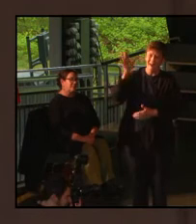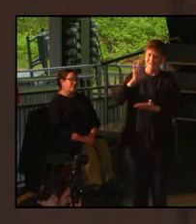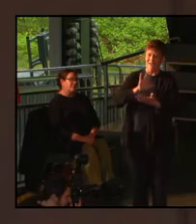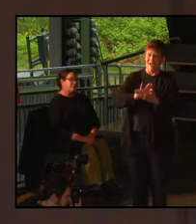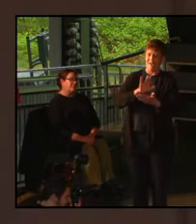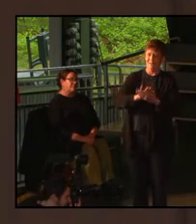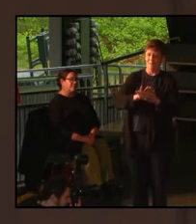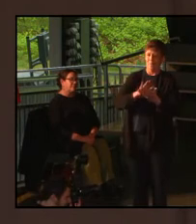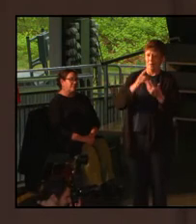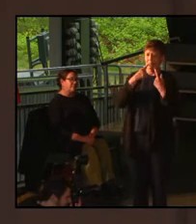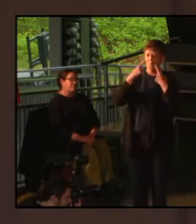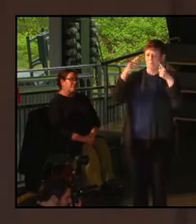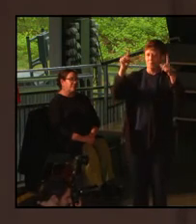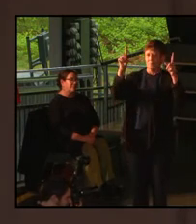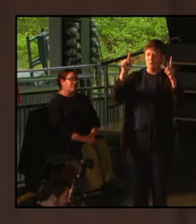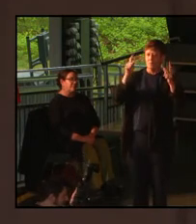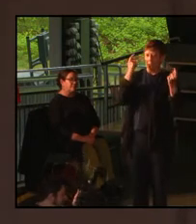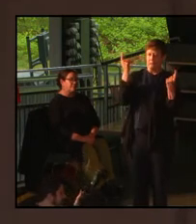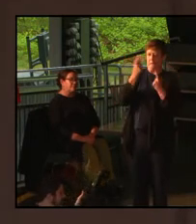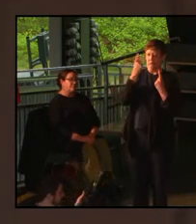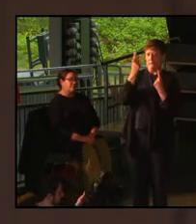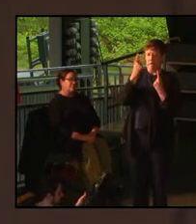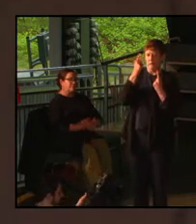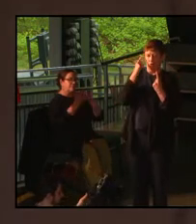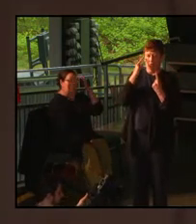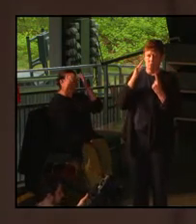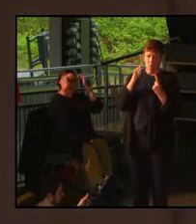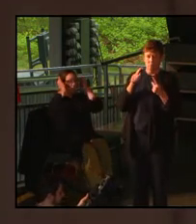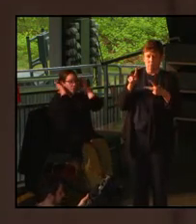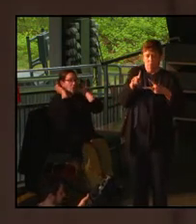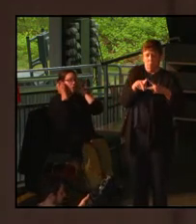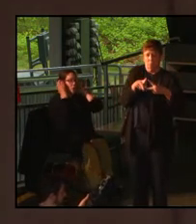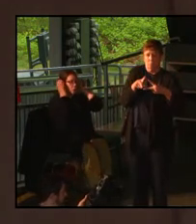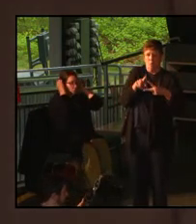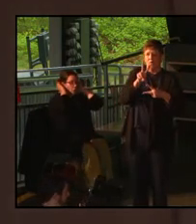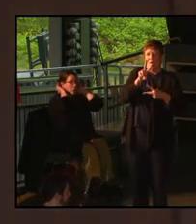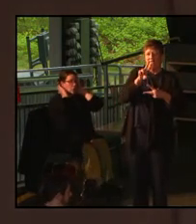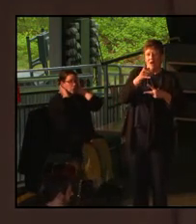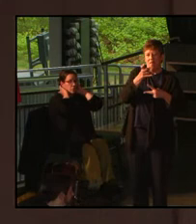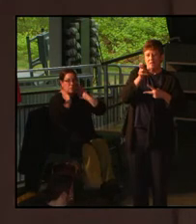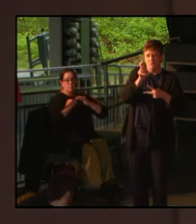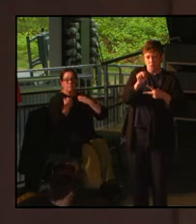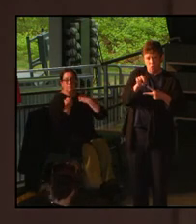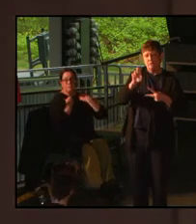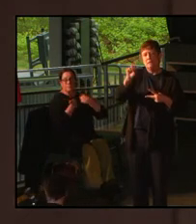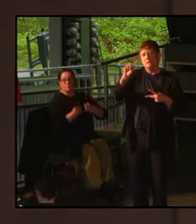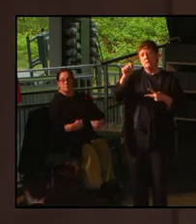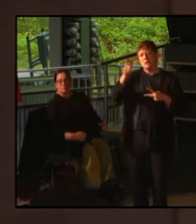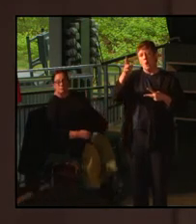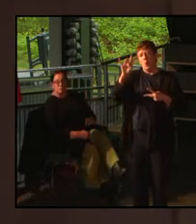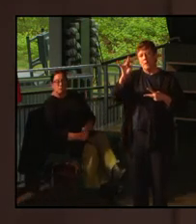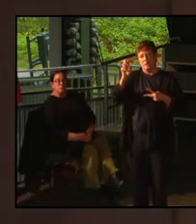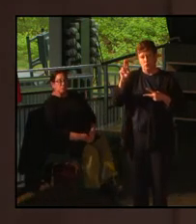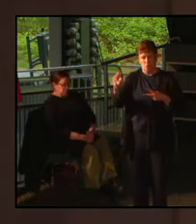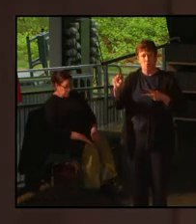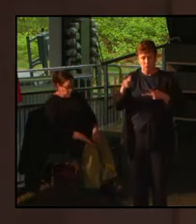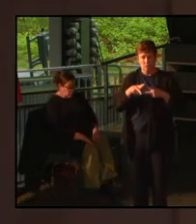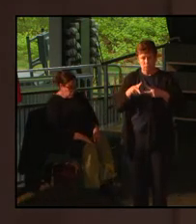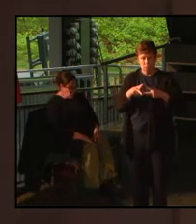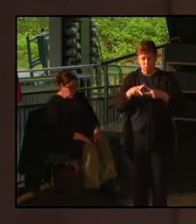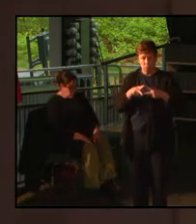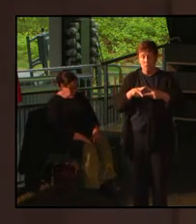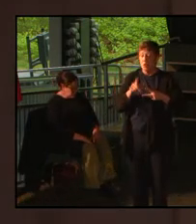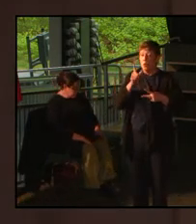academic accomplishments to be considered for the roles of valedictorian and salutatorian. The selections